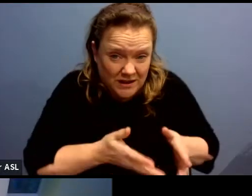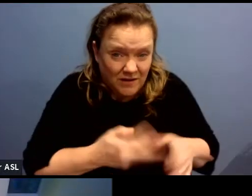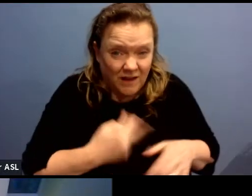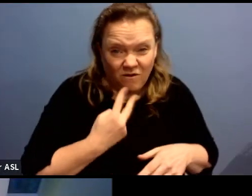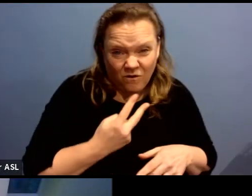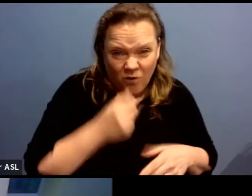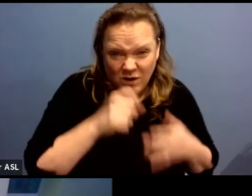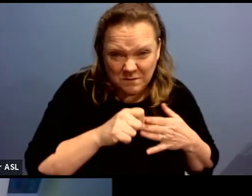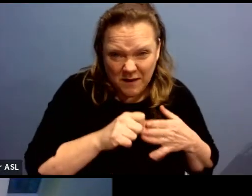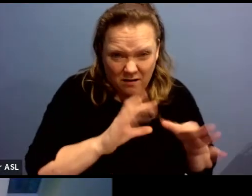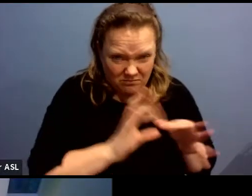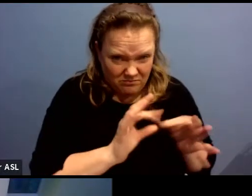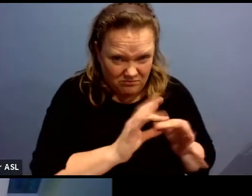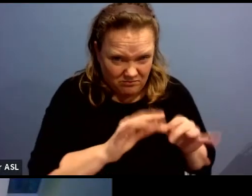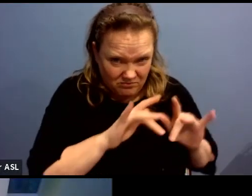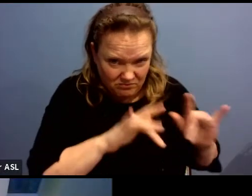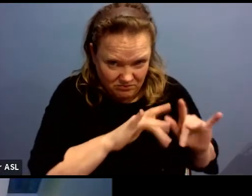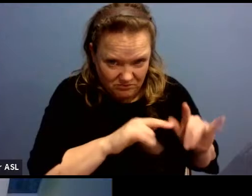push *2.